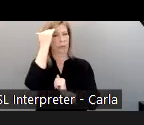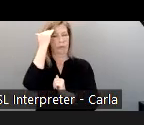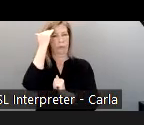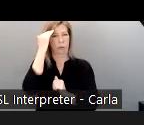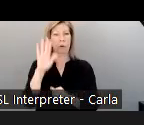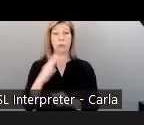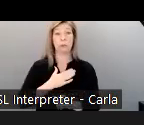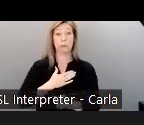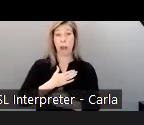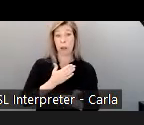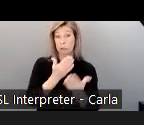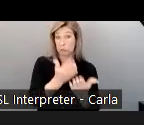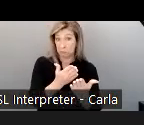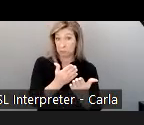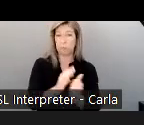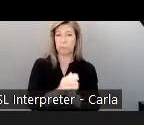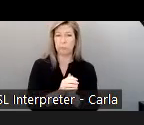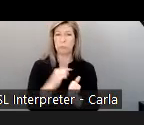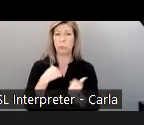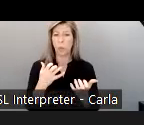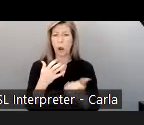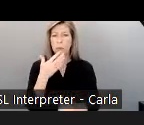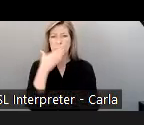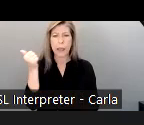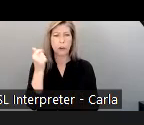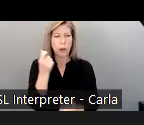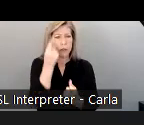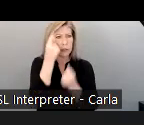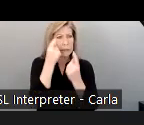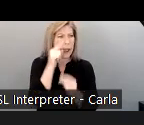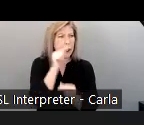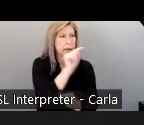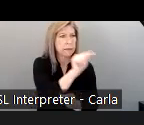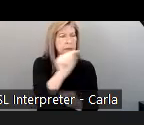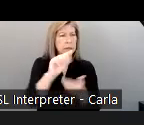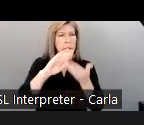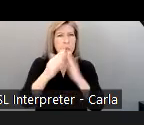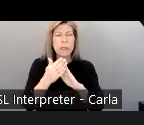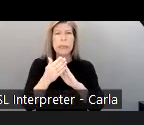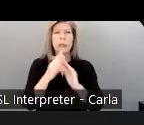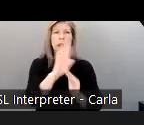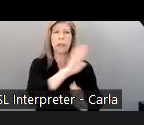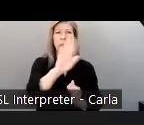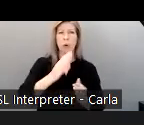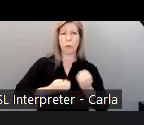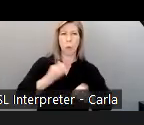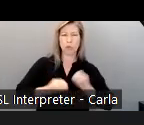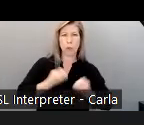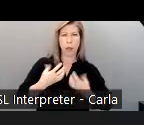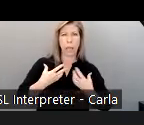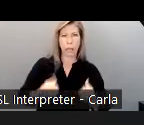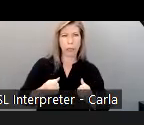how people can comprise communities who reflect emotional health into the world by thinking